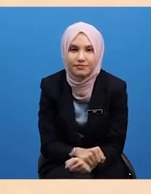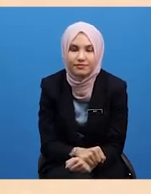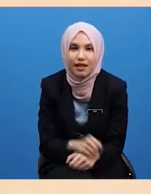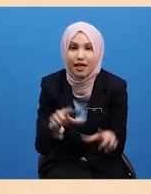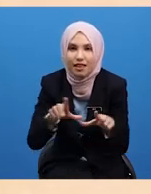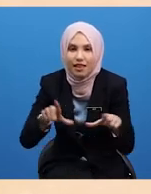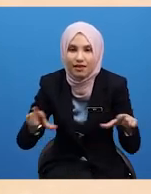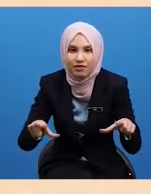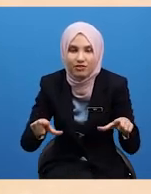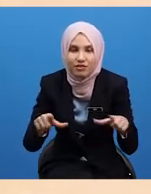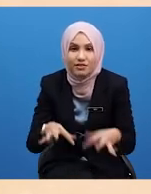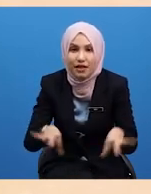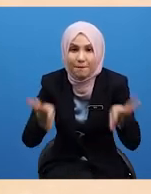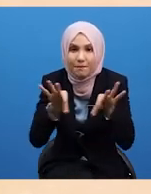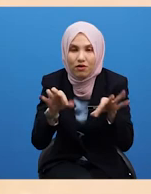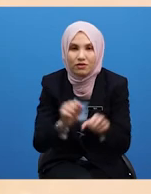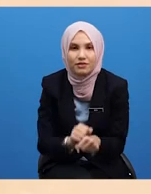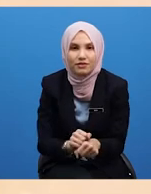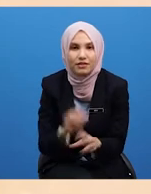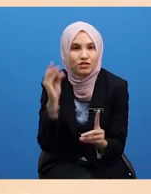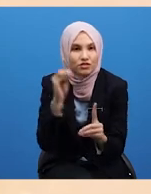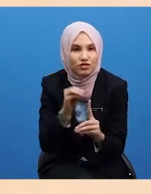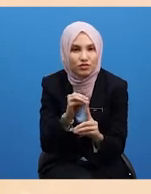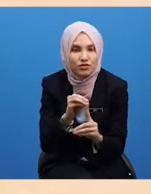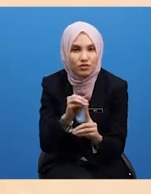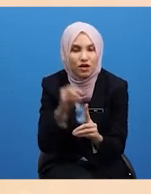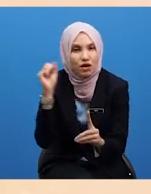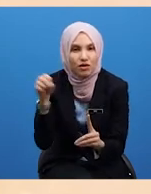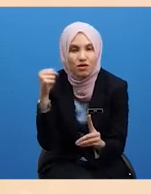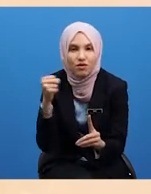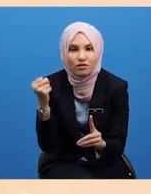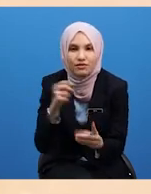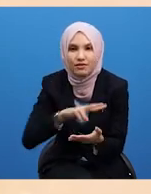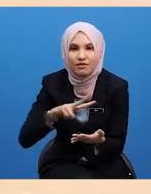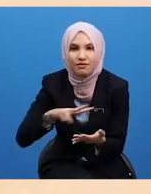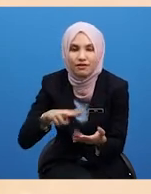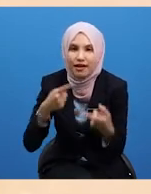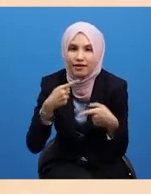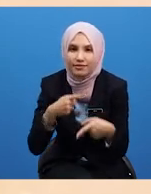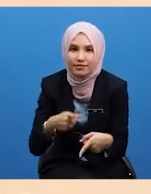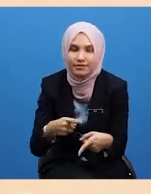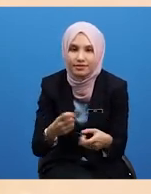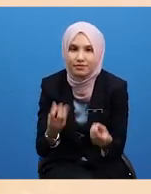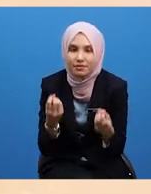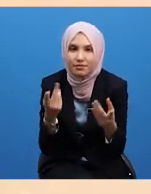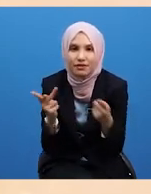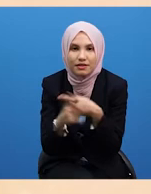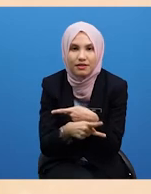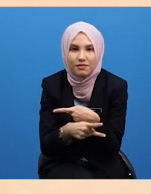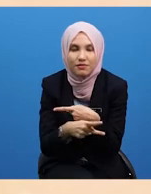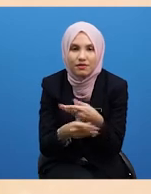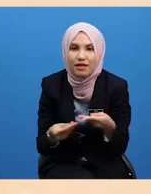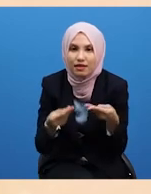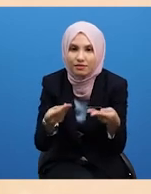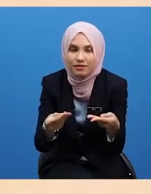Language is important too. Always read your answer a few times before you hand in your work.